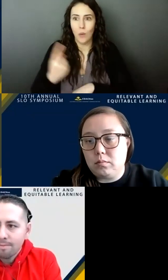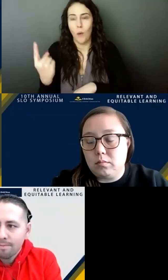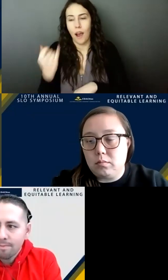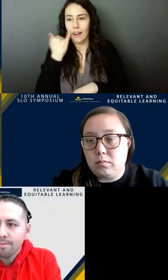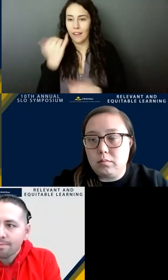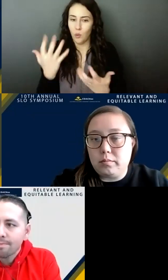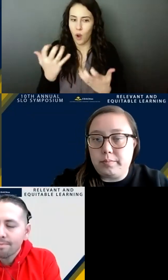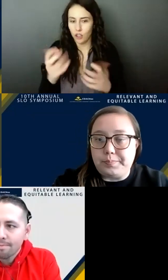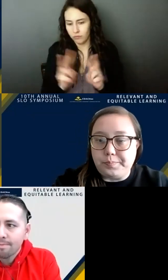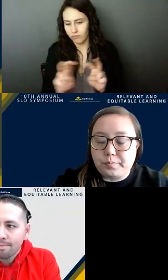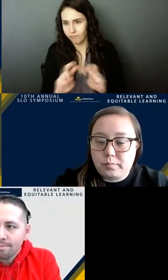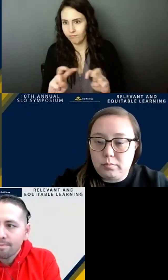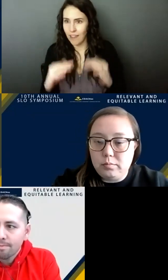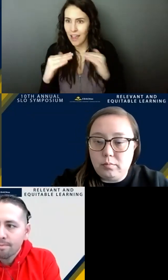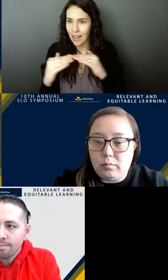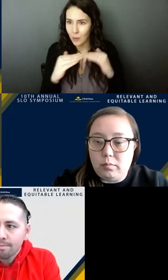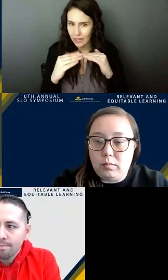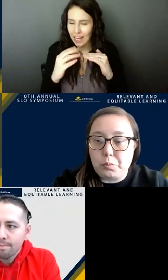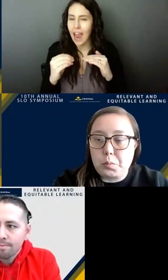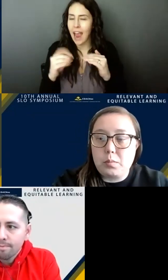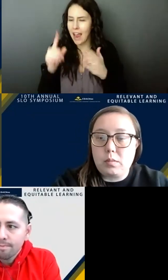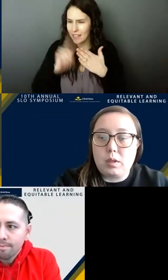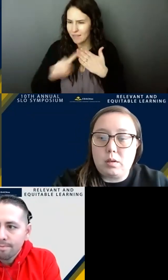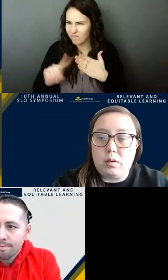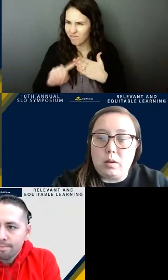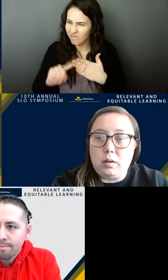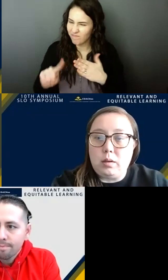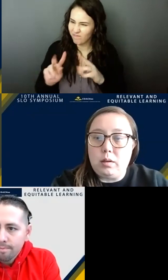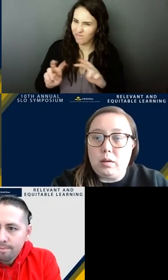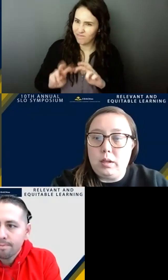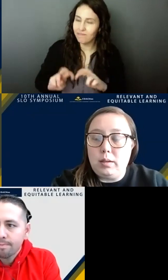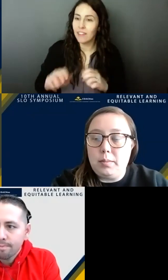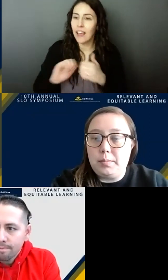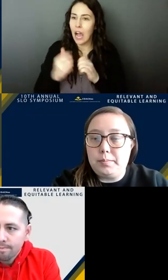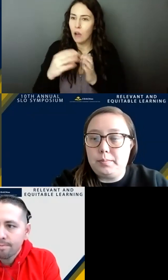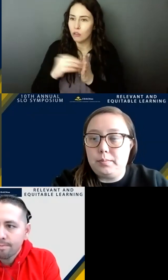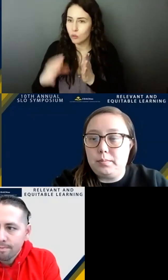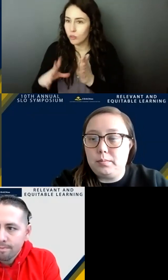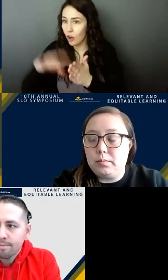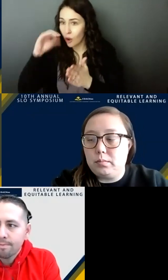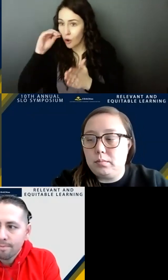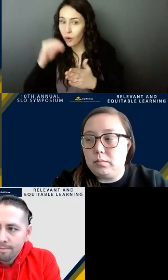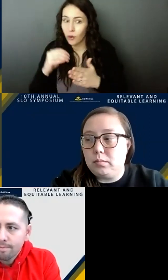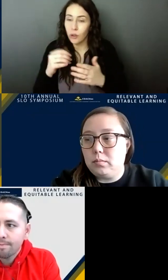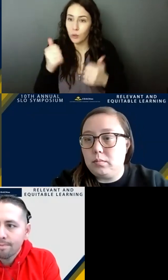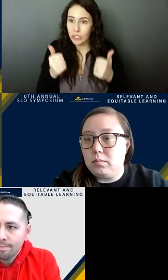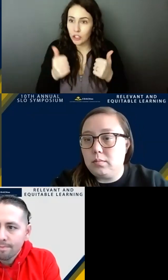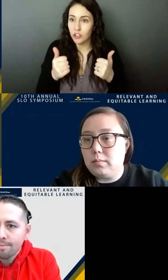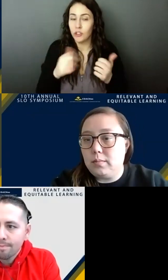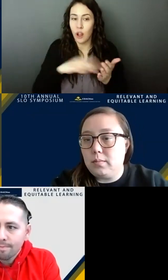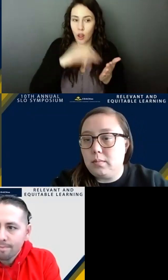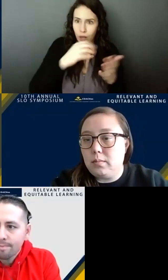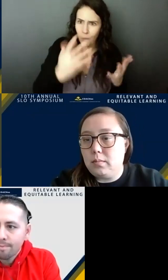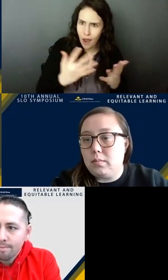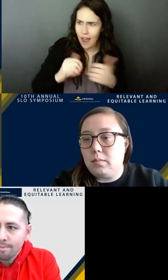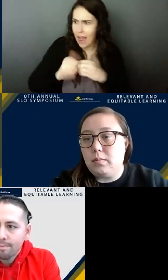equity, and really digging into your data to find out, how students are learning, which students are learning, and what they're learning. And of